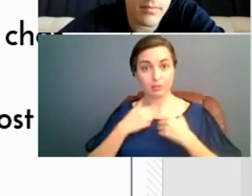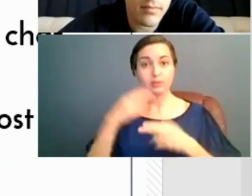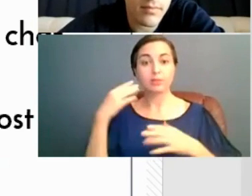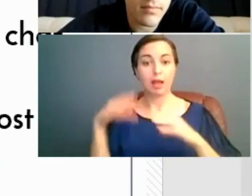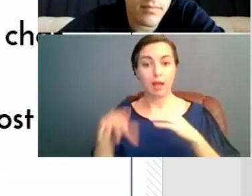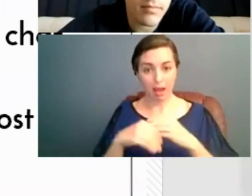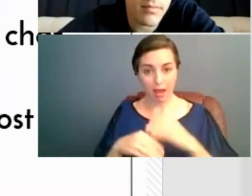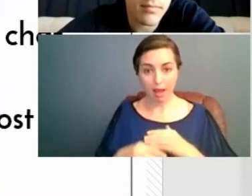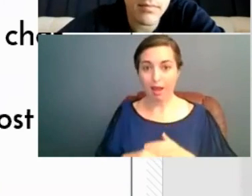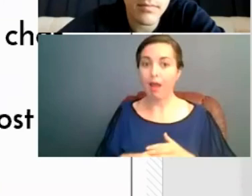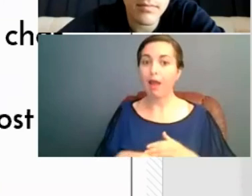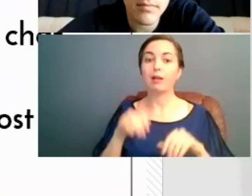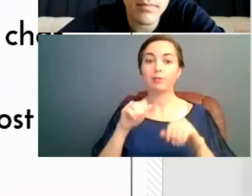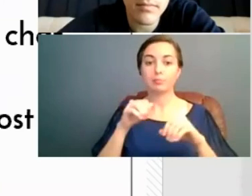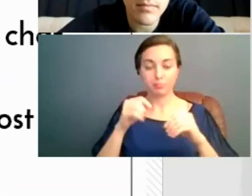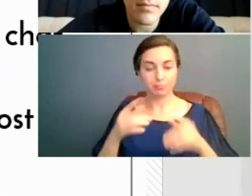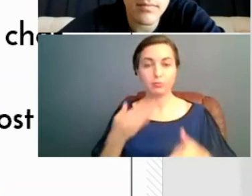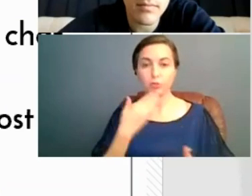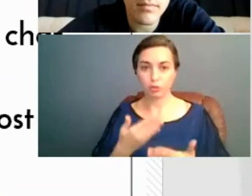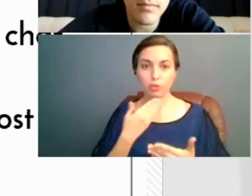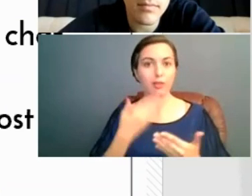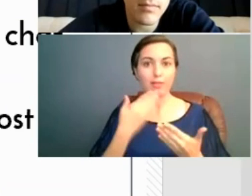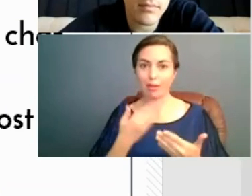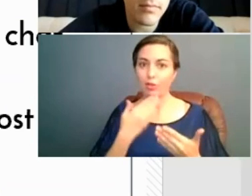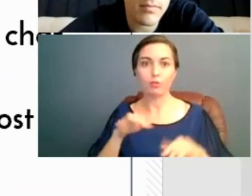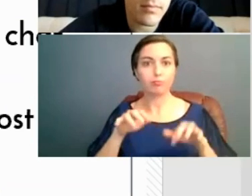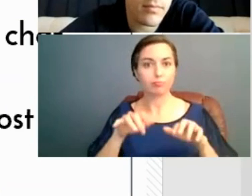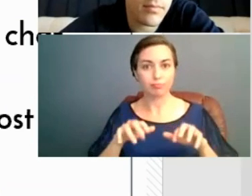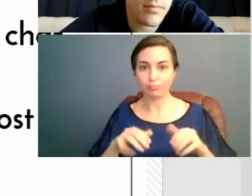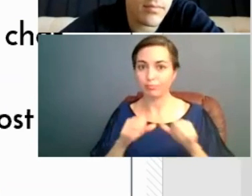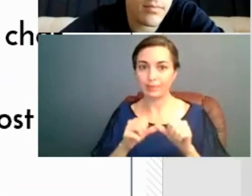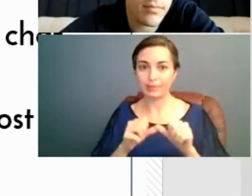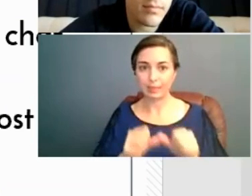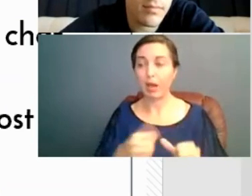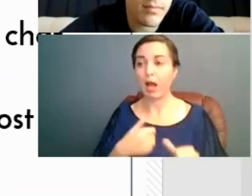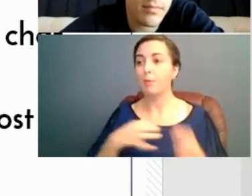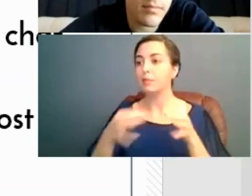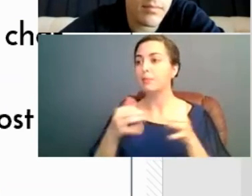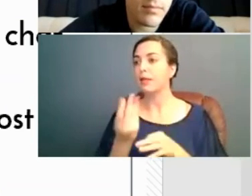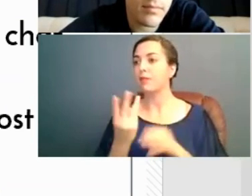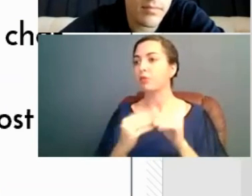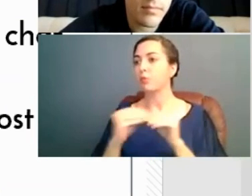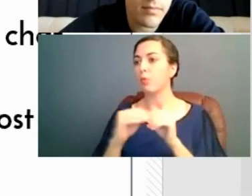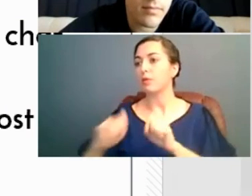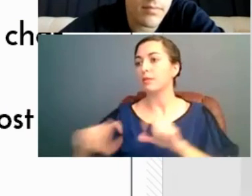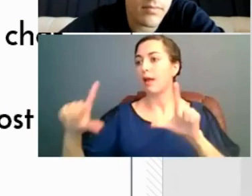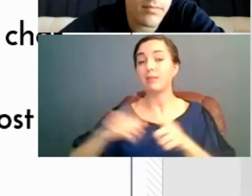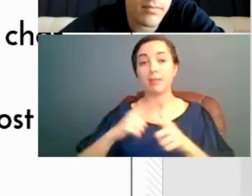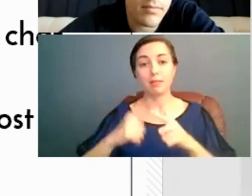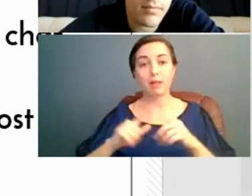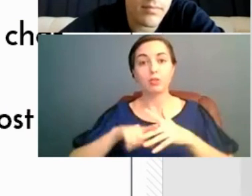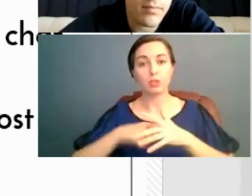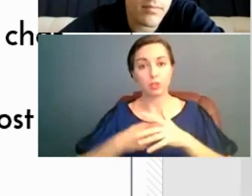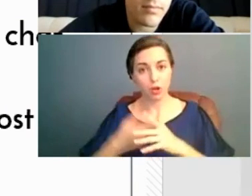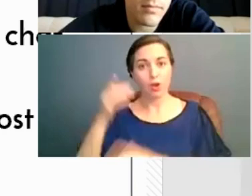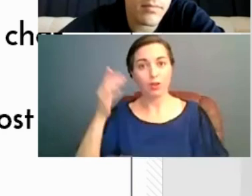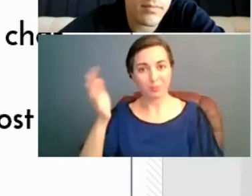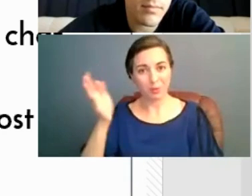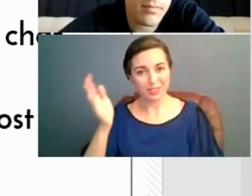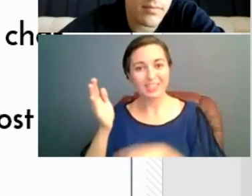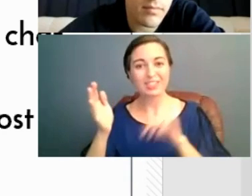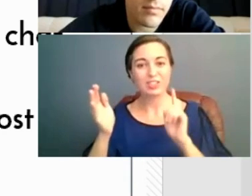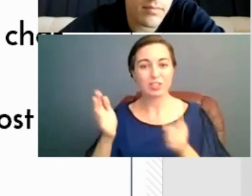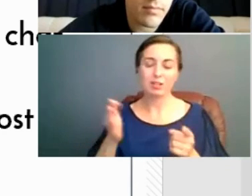through a couple more slides and then we'll start our conversation. Okay, thanks to those. We always like giving out free stuff, especially